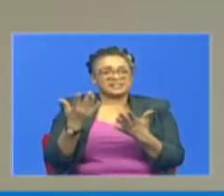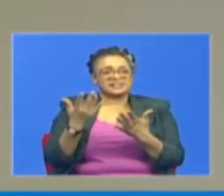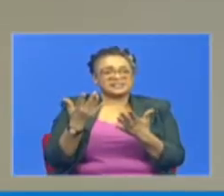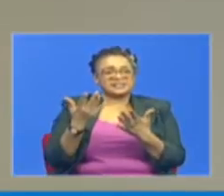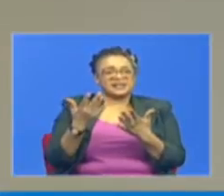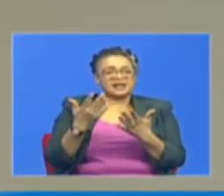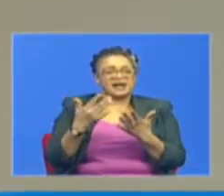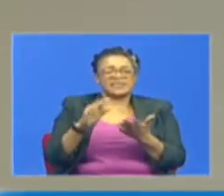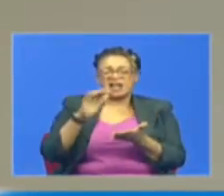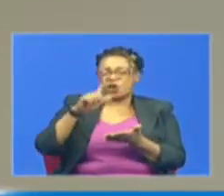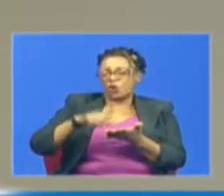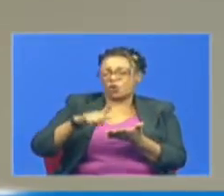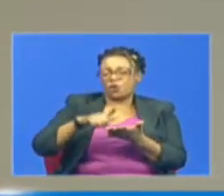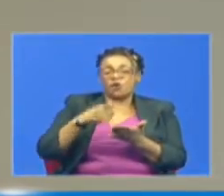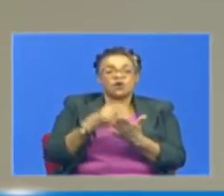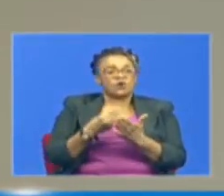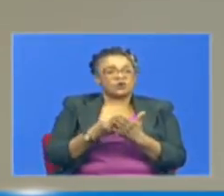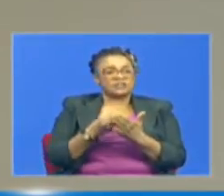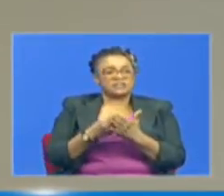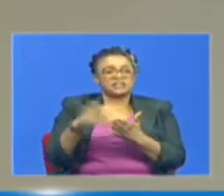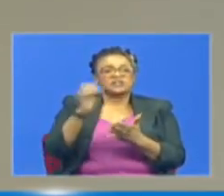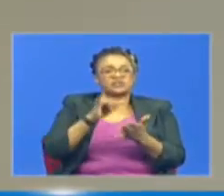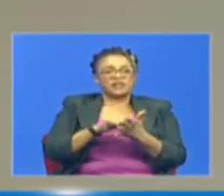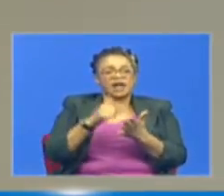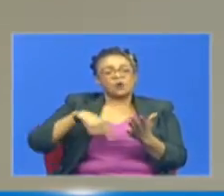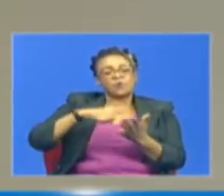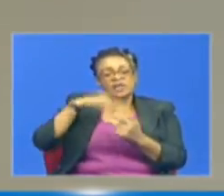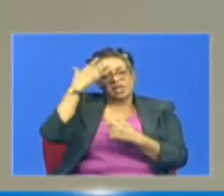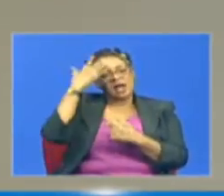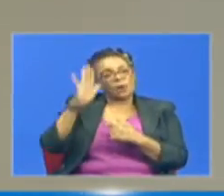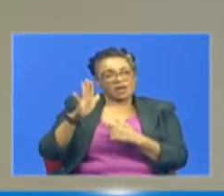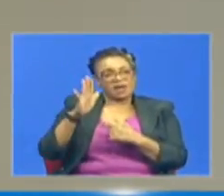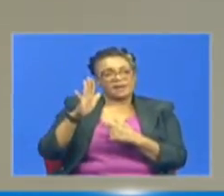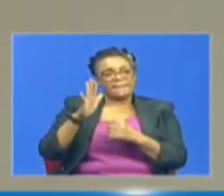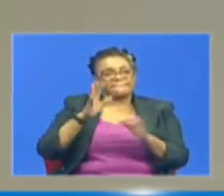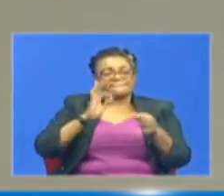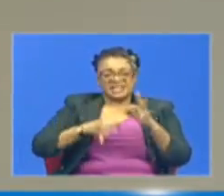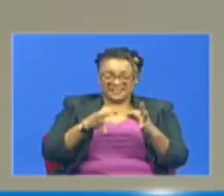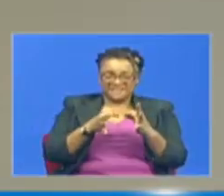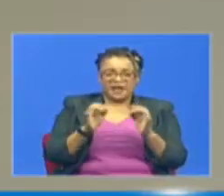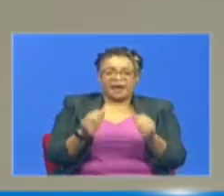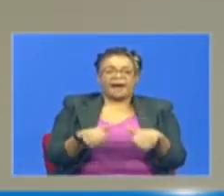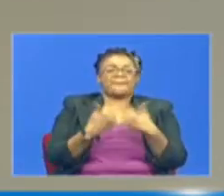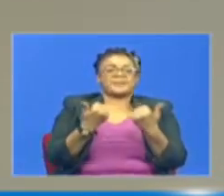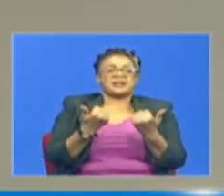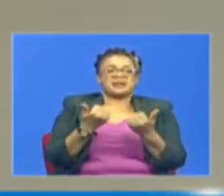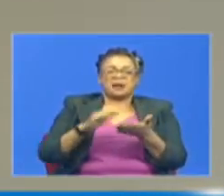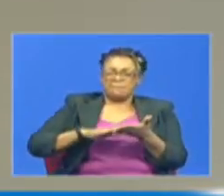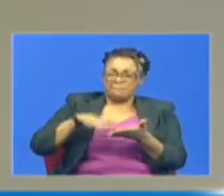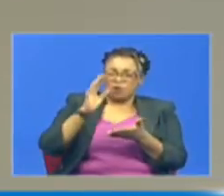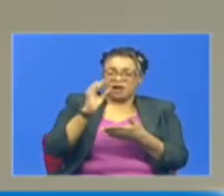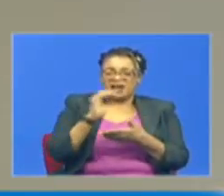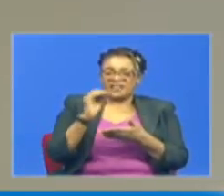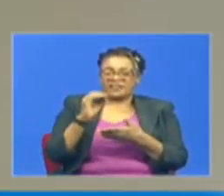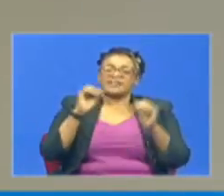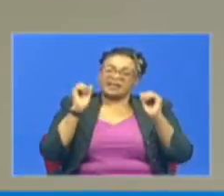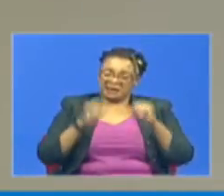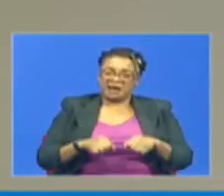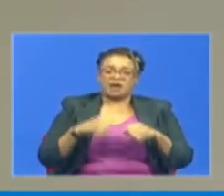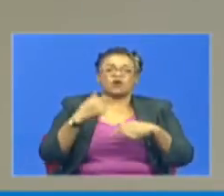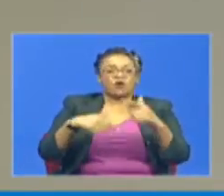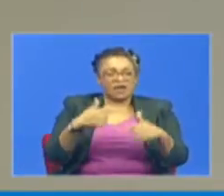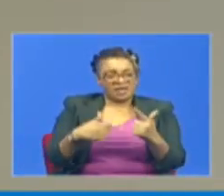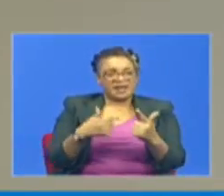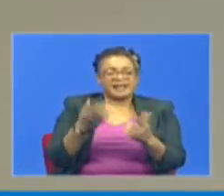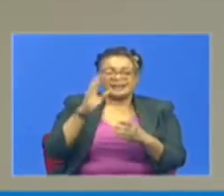cost, so that we know that if the budgets are not huge, they can still go ahead and invest